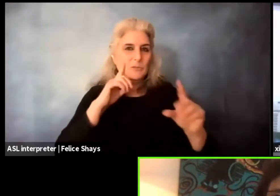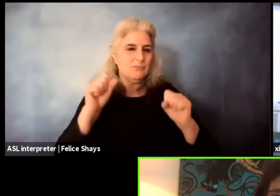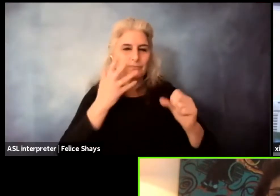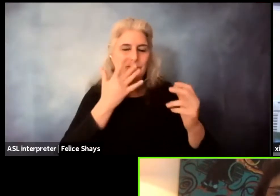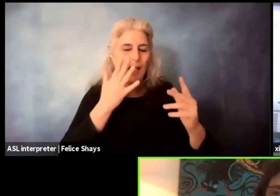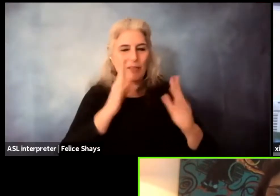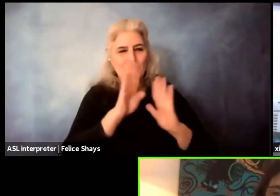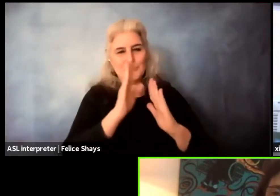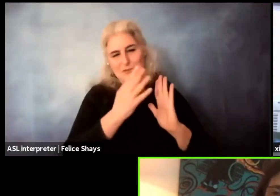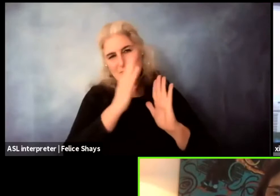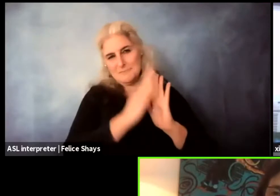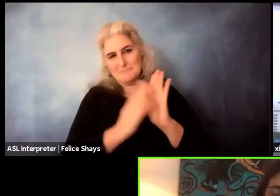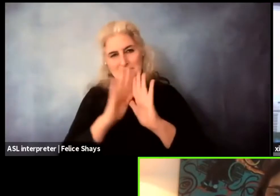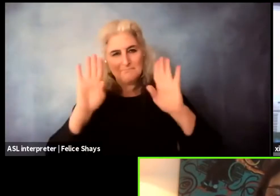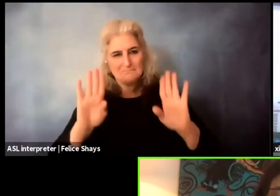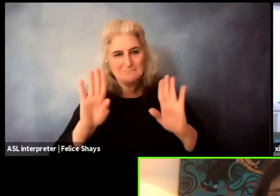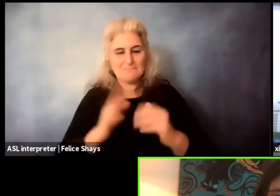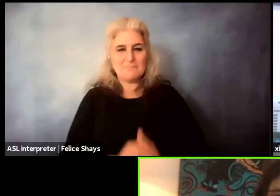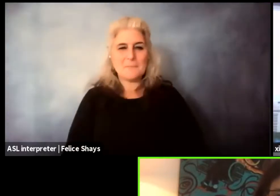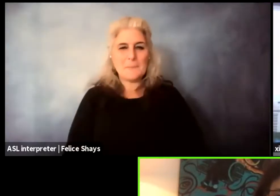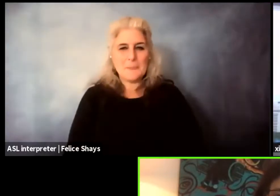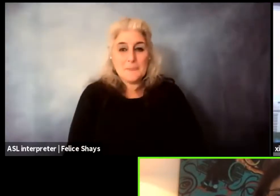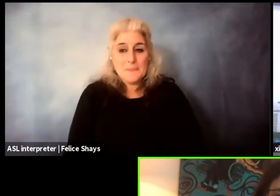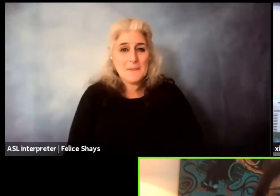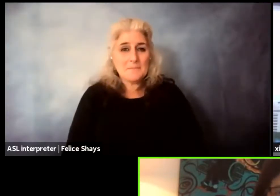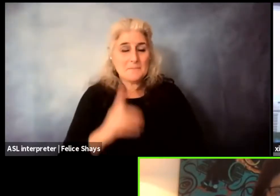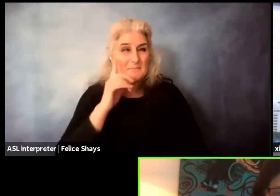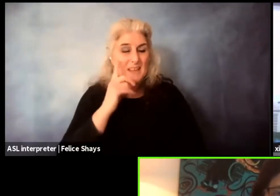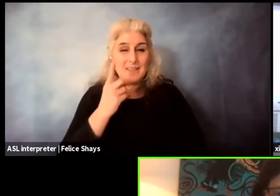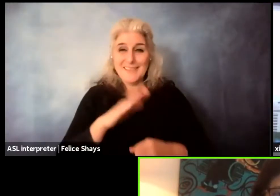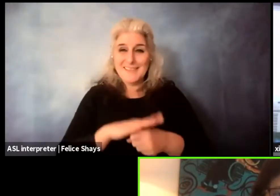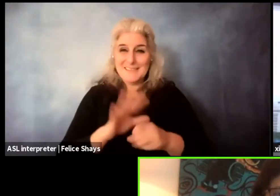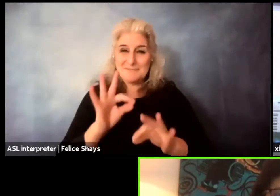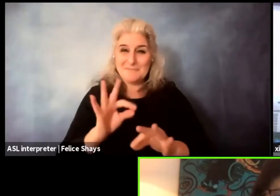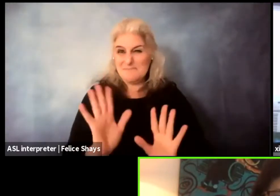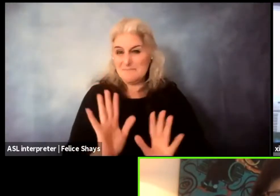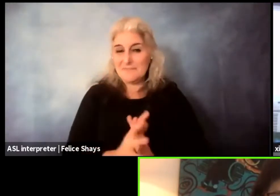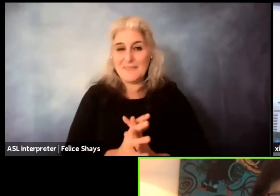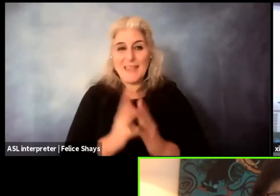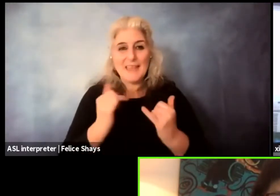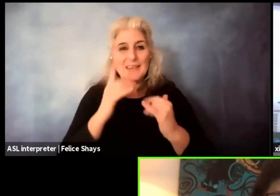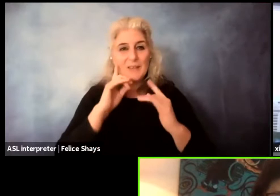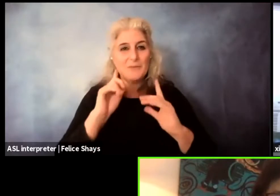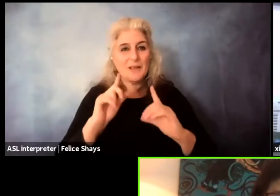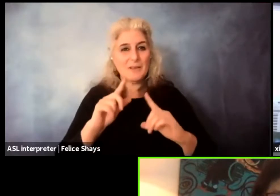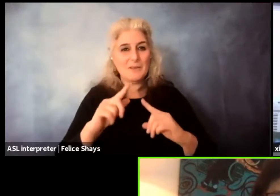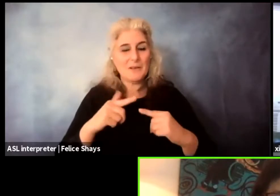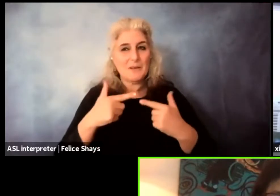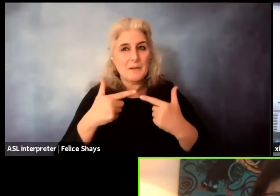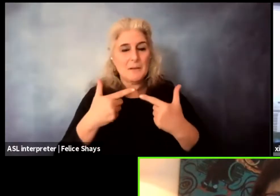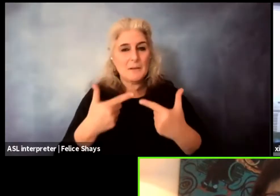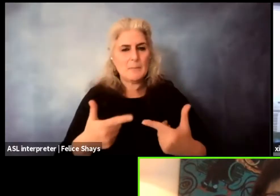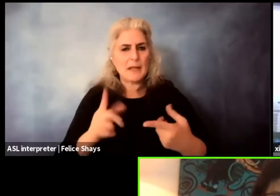me. I think that covers it. And I'll pass to,